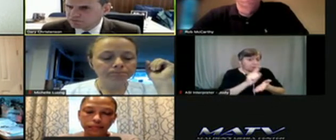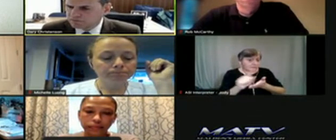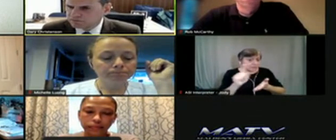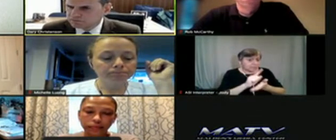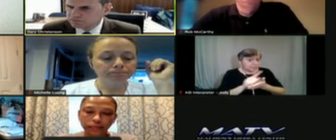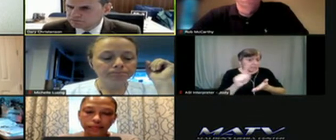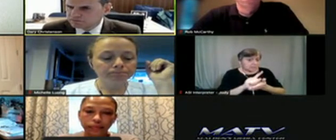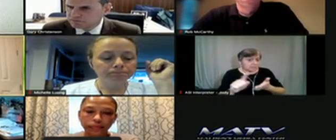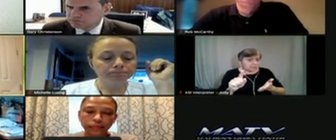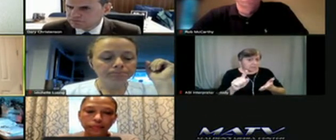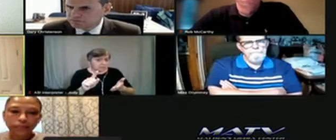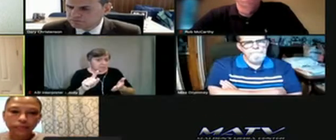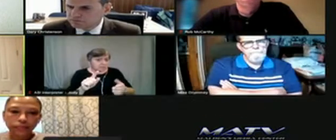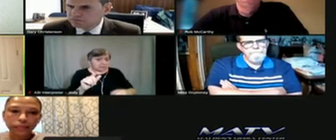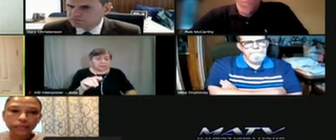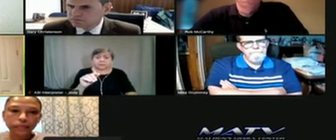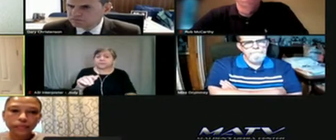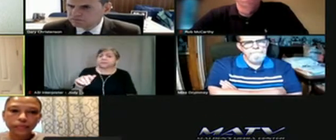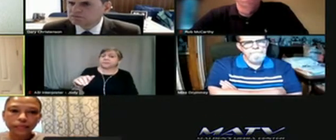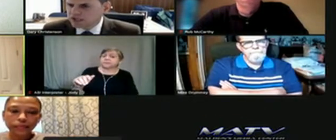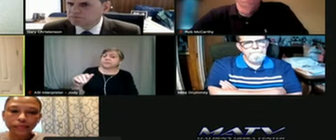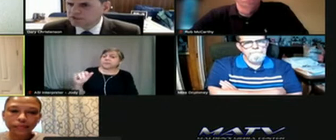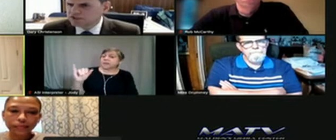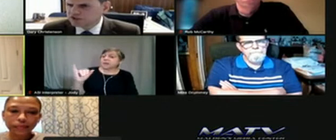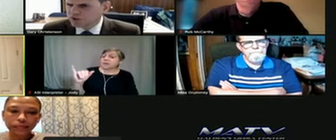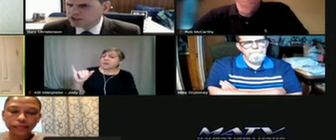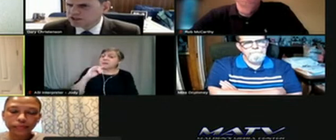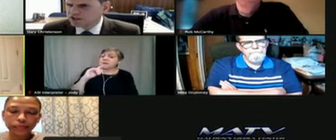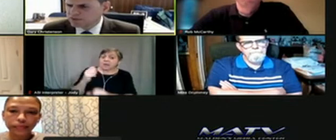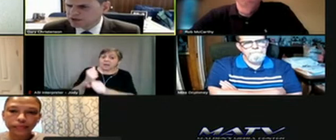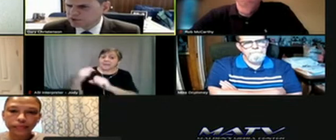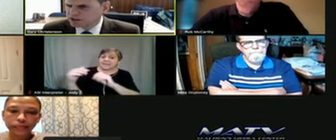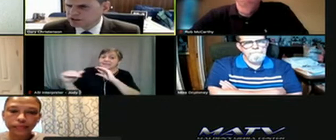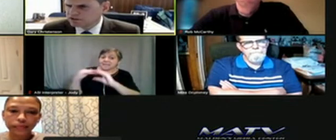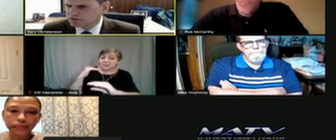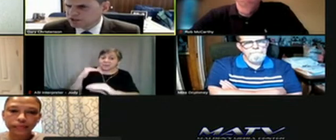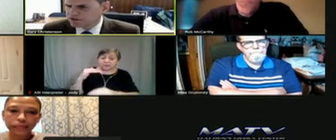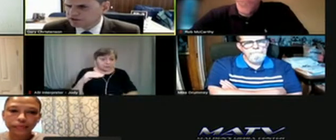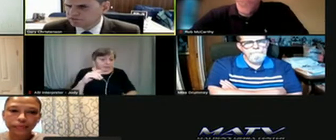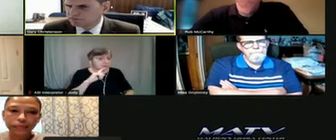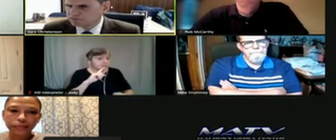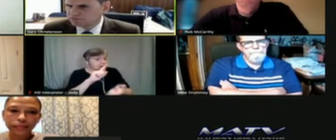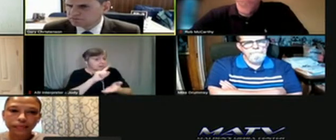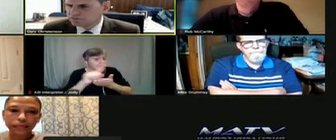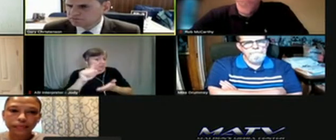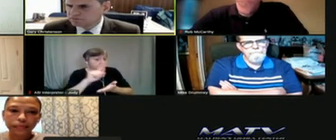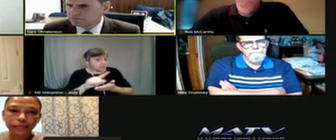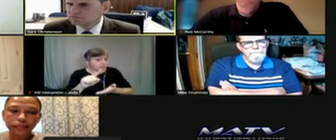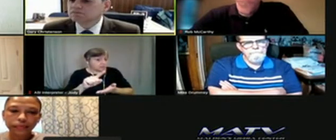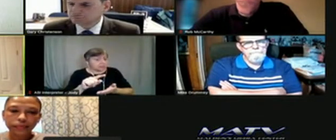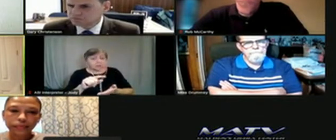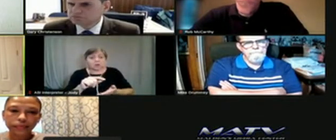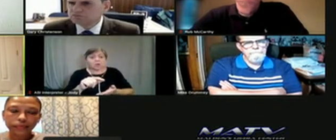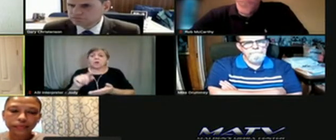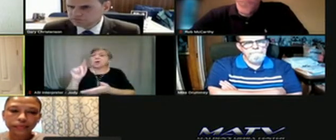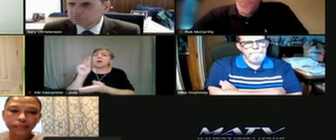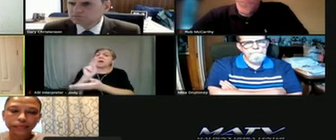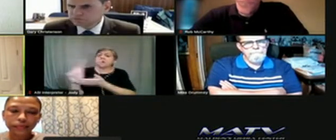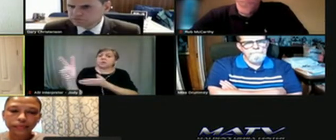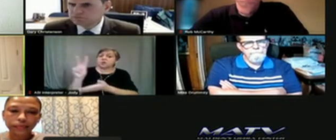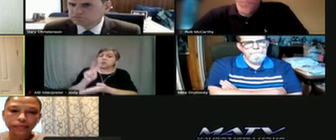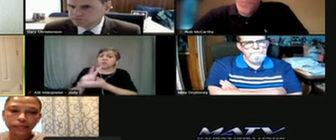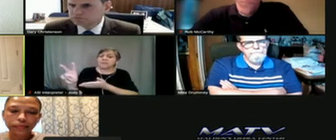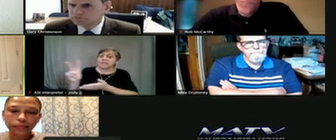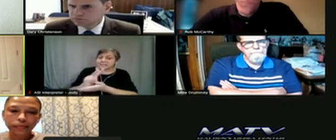out there? Via email and actually. Is it weekly or bi-weekly or monthly? Bi-weekly, and our nurse,